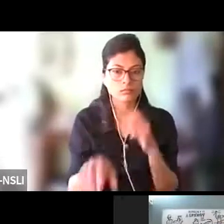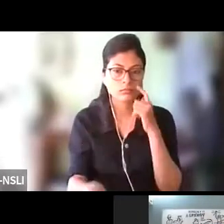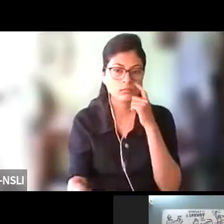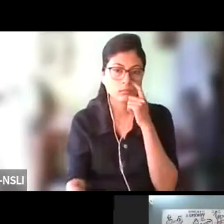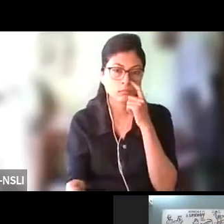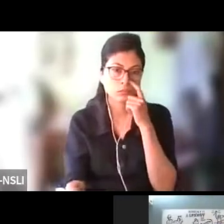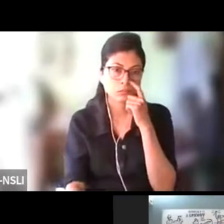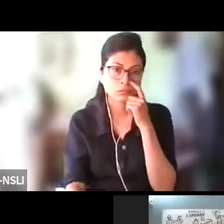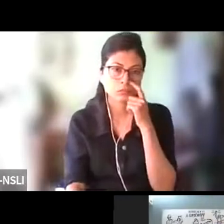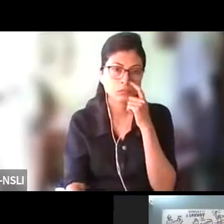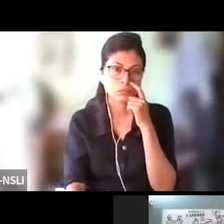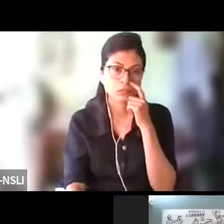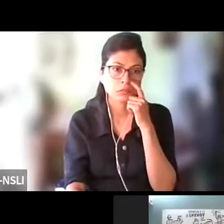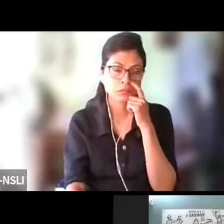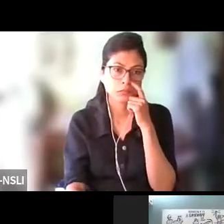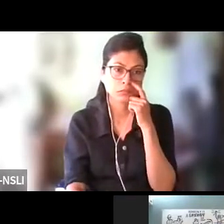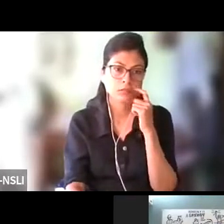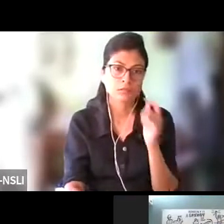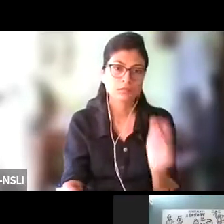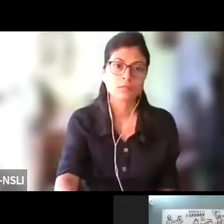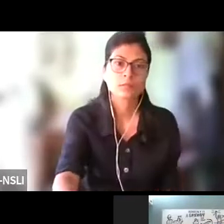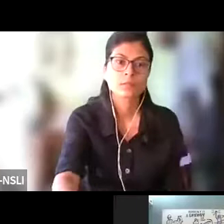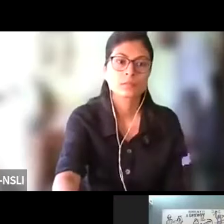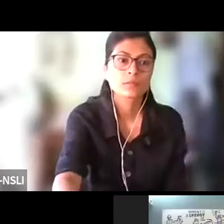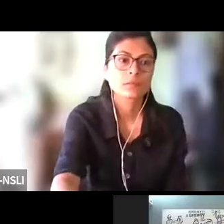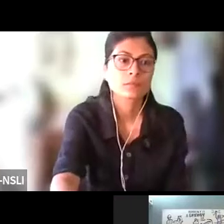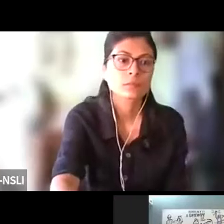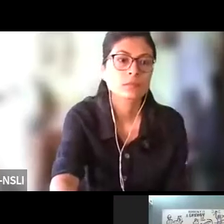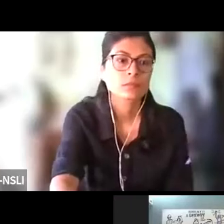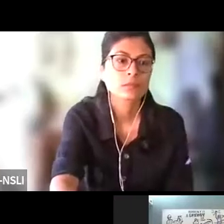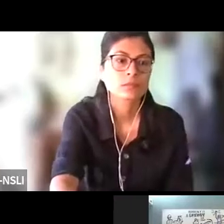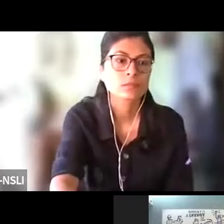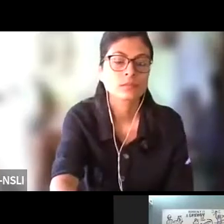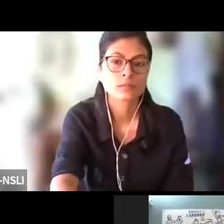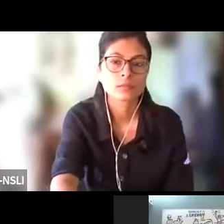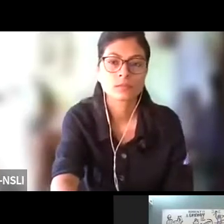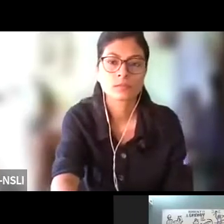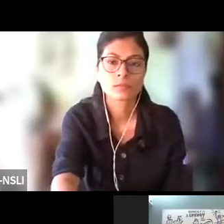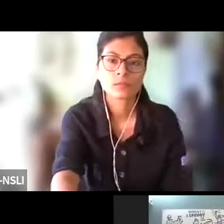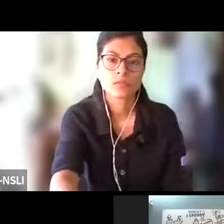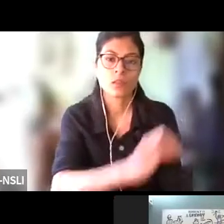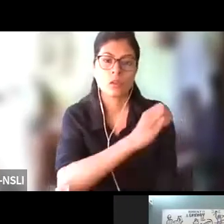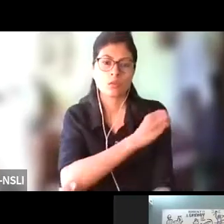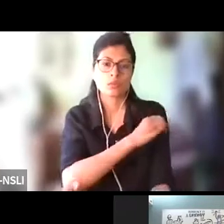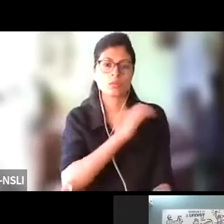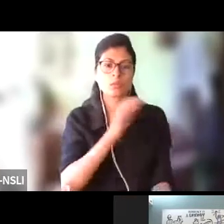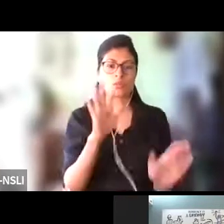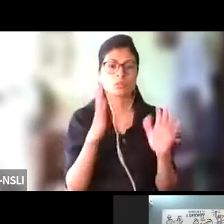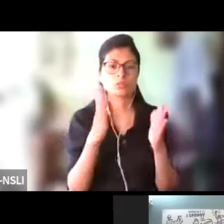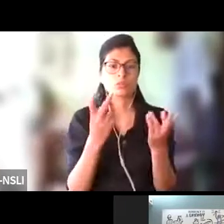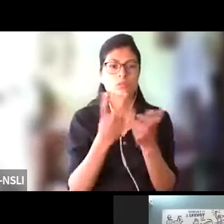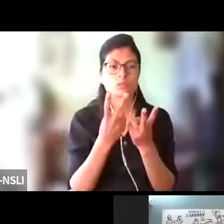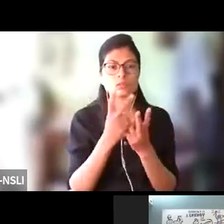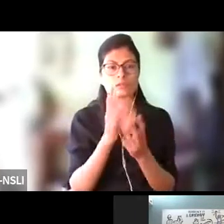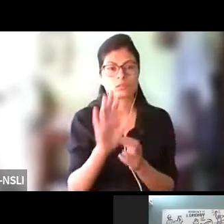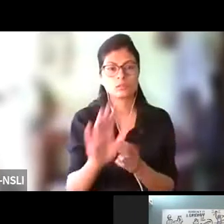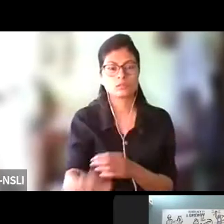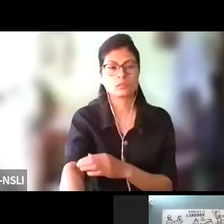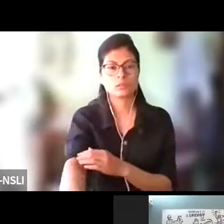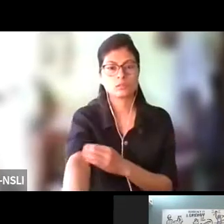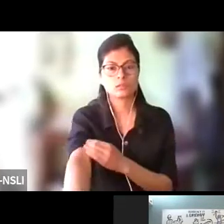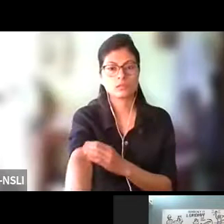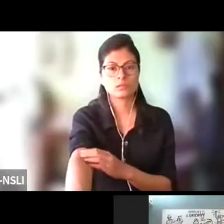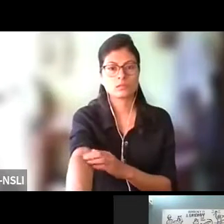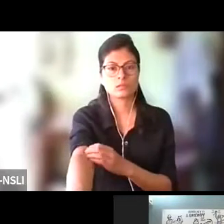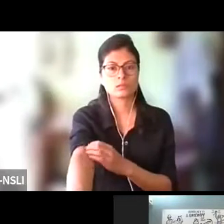I don't think she is. I don't see her in the session. Okay. All right. Phylicia, do you mind sharing just some of what you've been seeing happening on